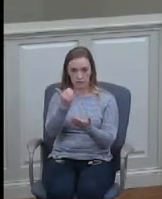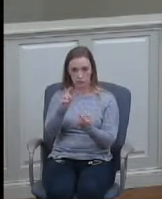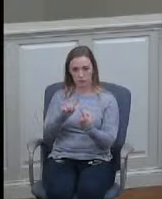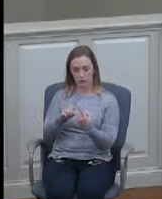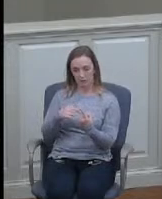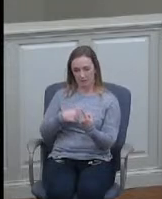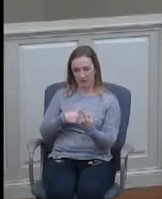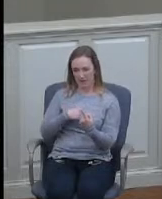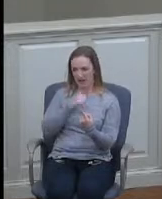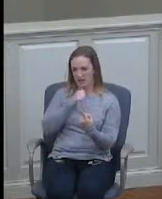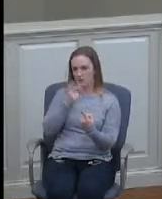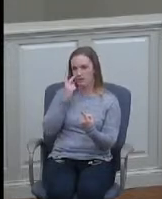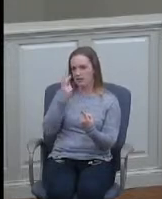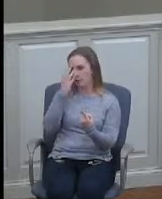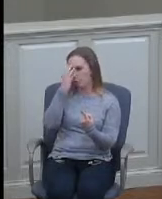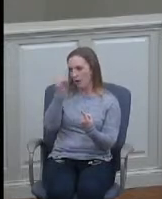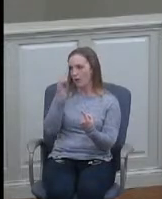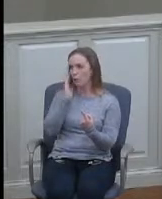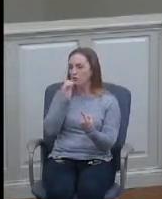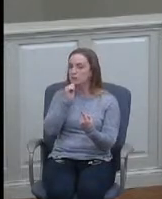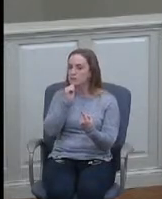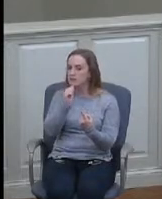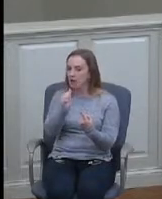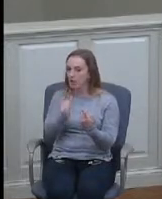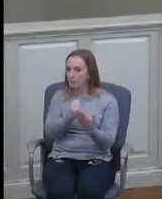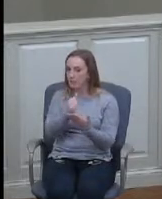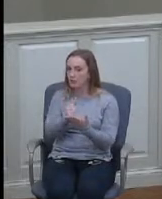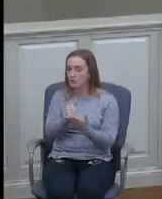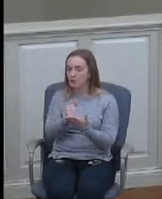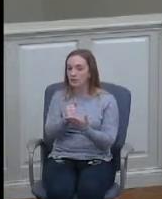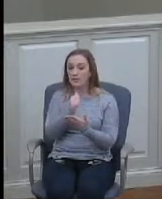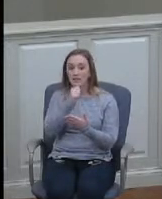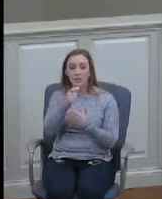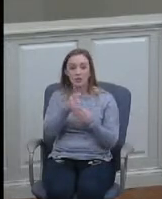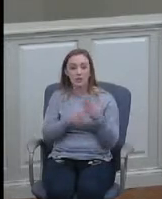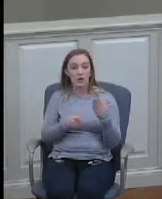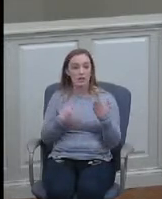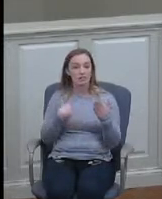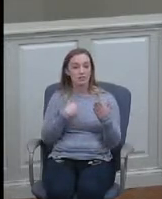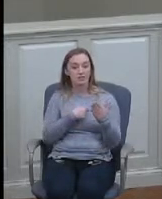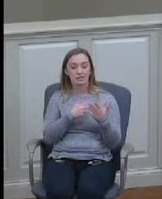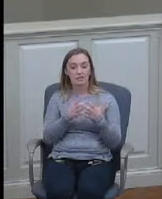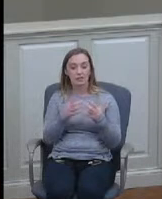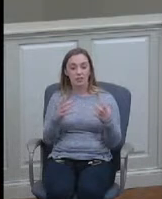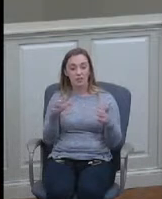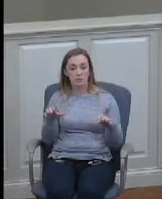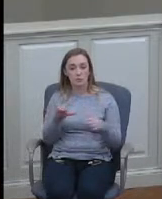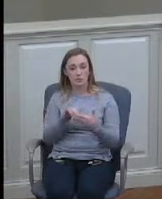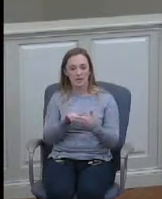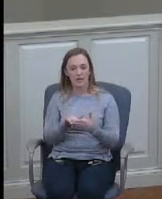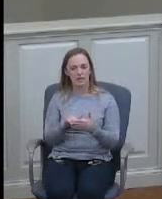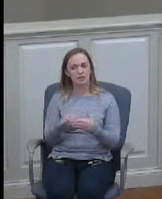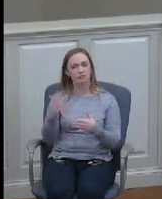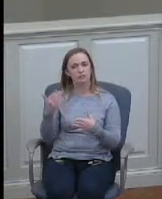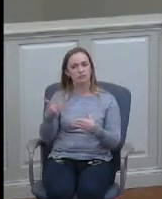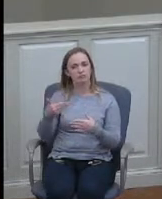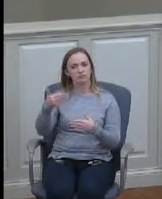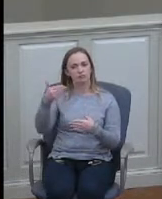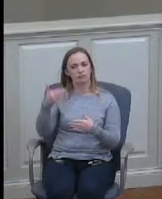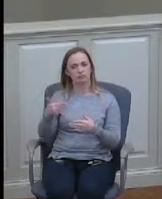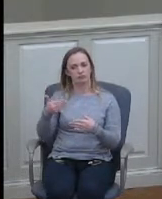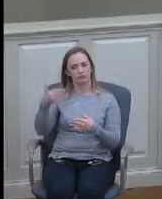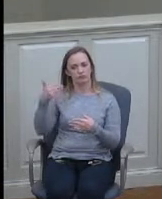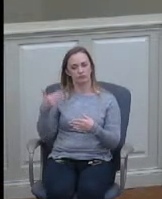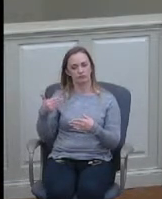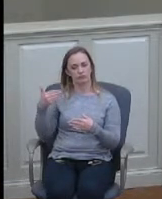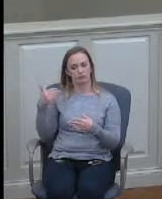see why we wouldn't be accredited. It doesn't cost us very much to do that. In years past, we've gone through this accreditation